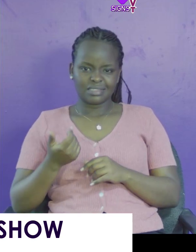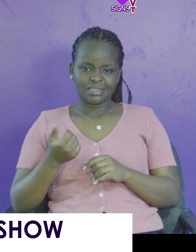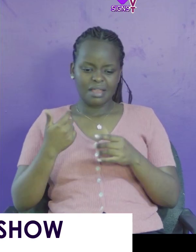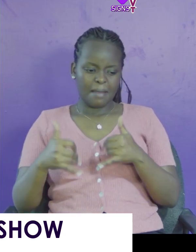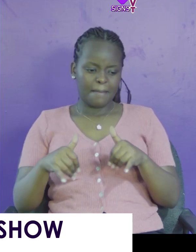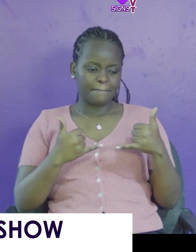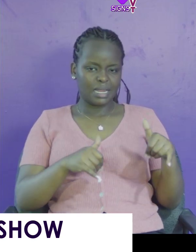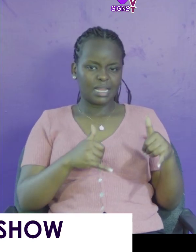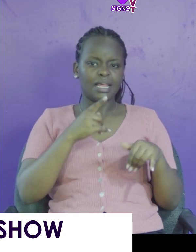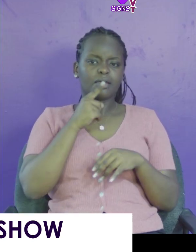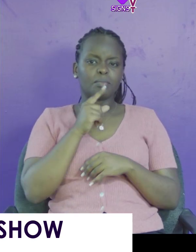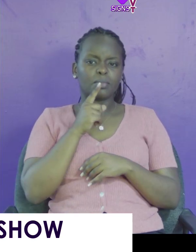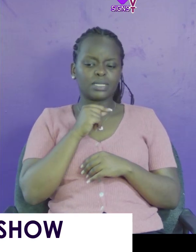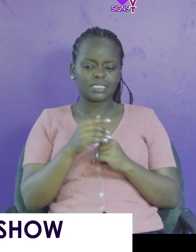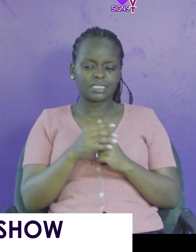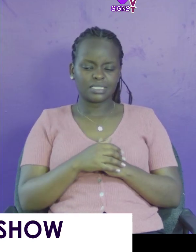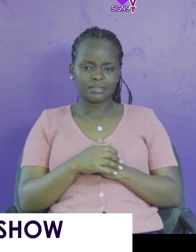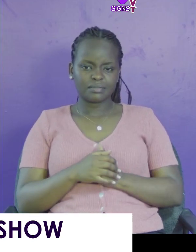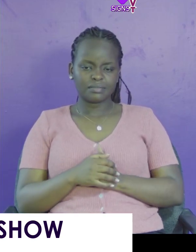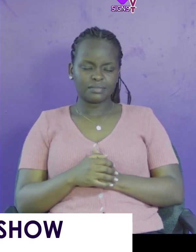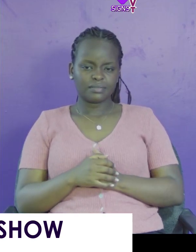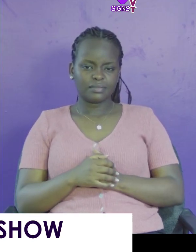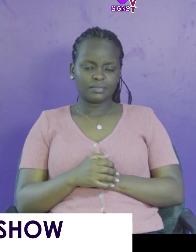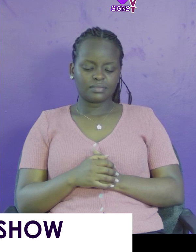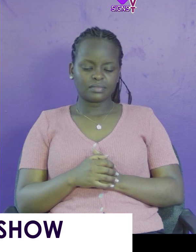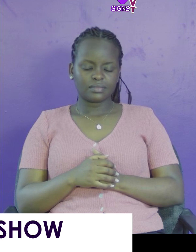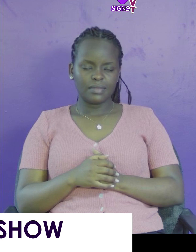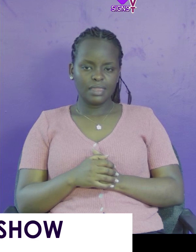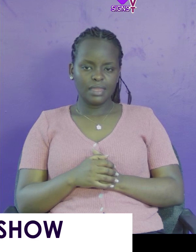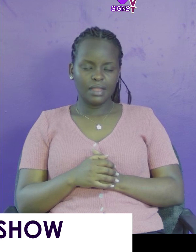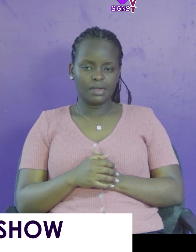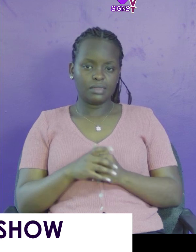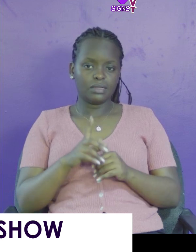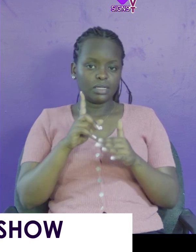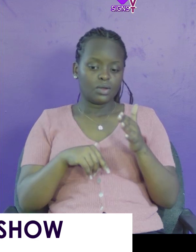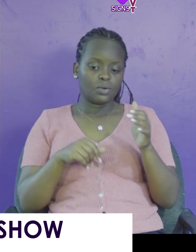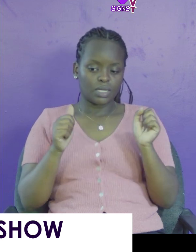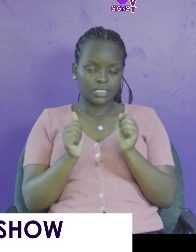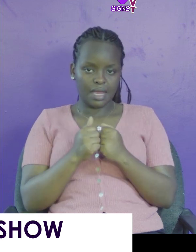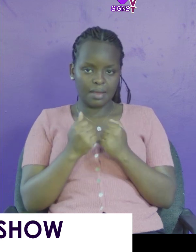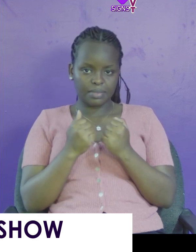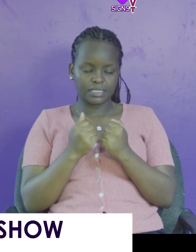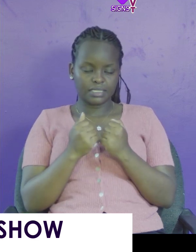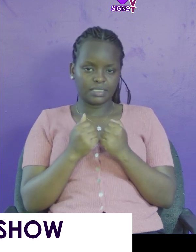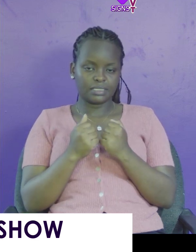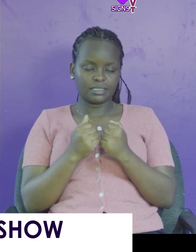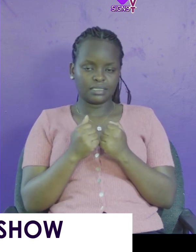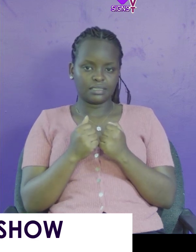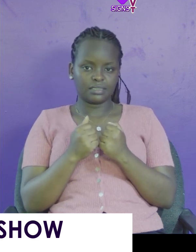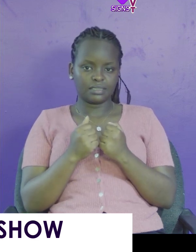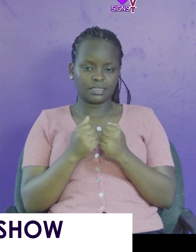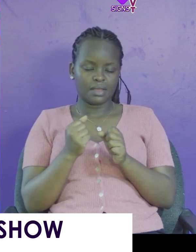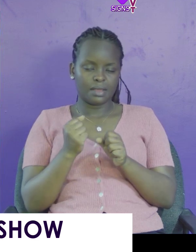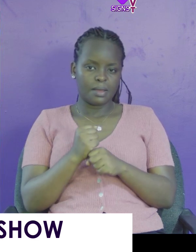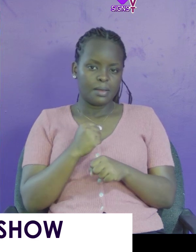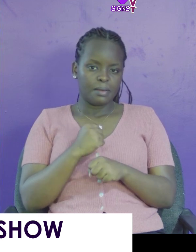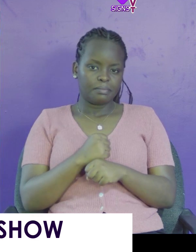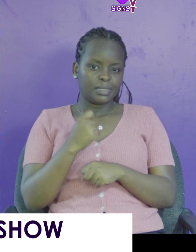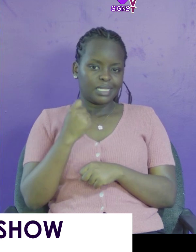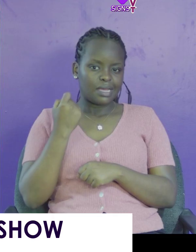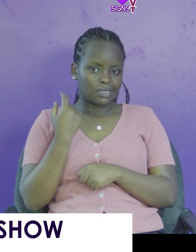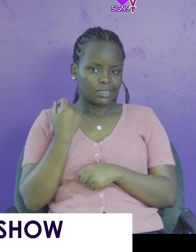skirts. I don't know why they say that. So what happens, it is that it has been made to be